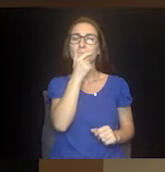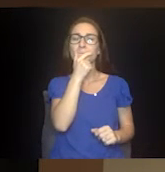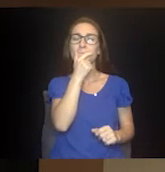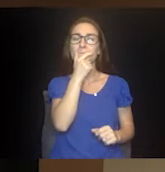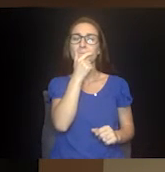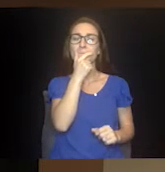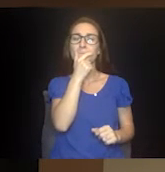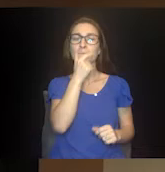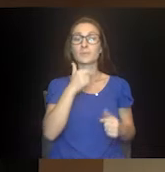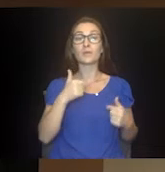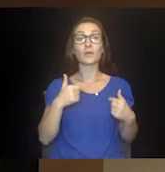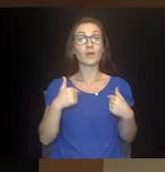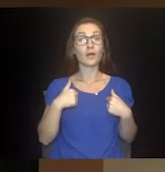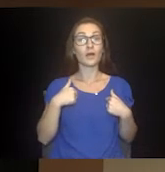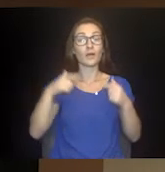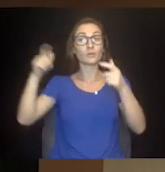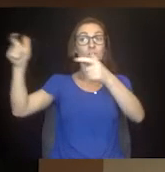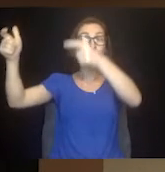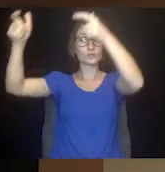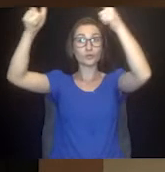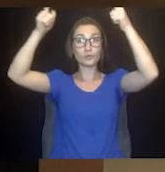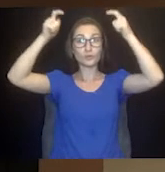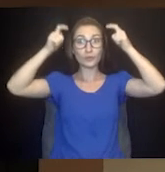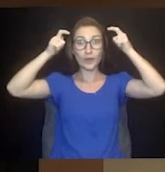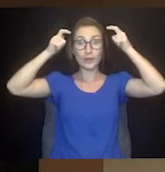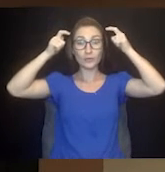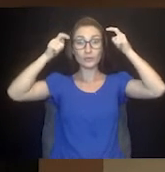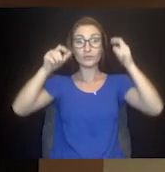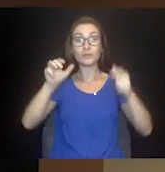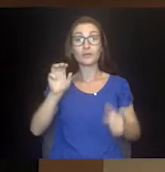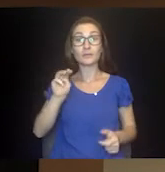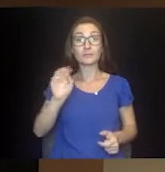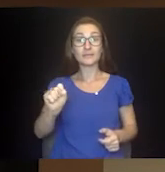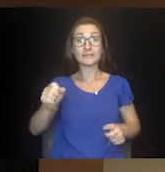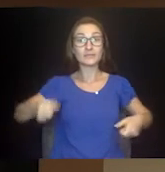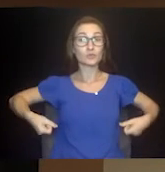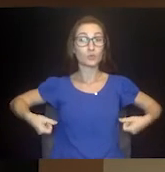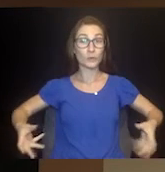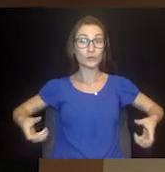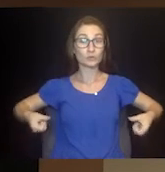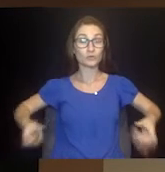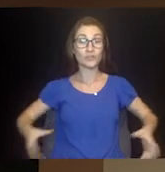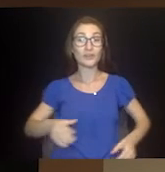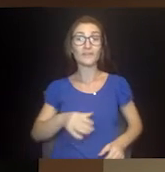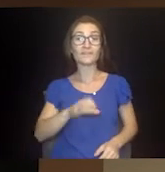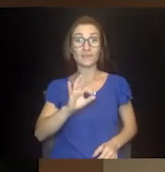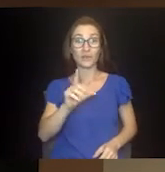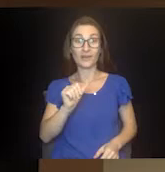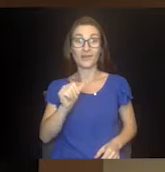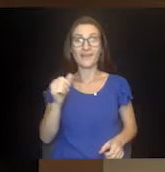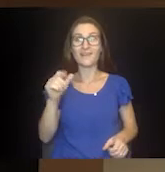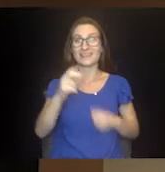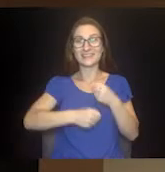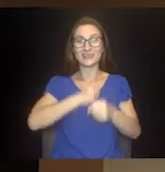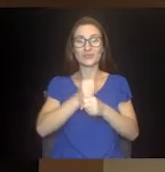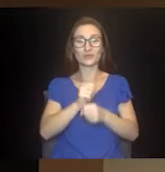share is that I was crowned Miss Wheelchair Florida in